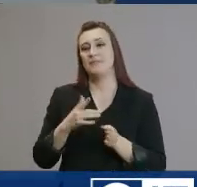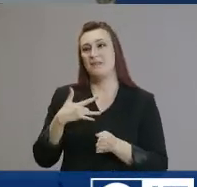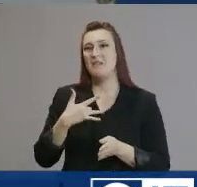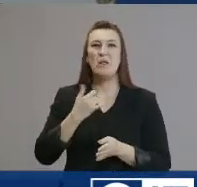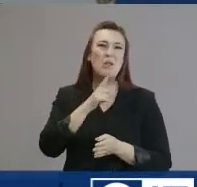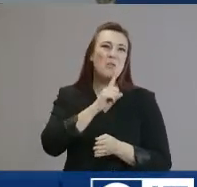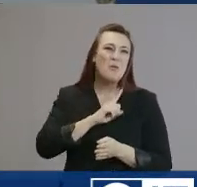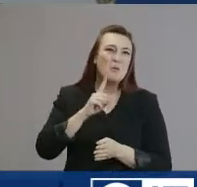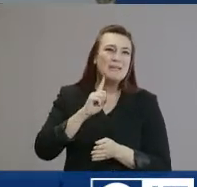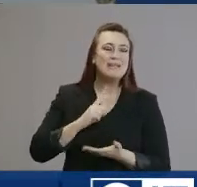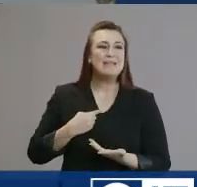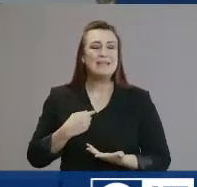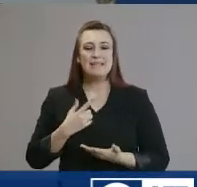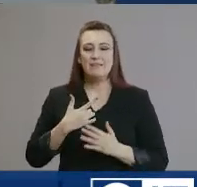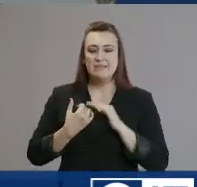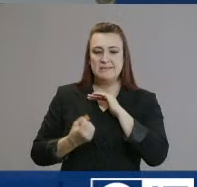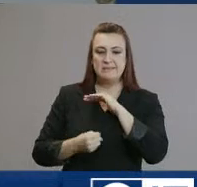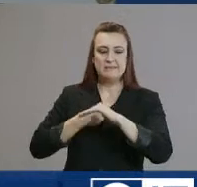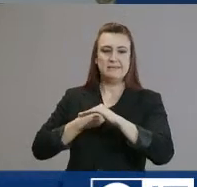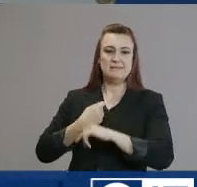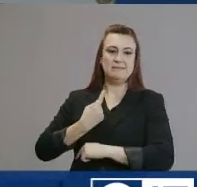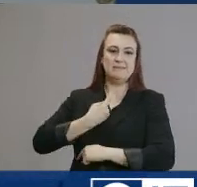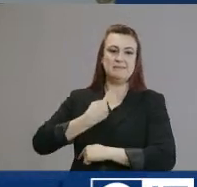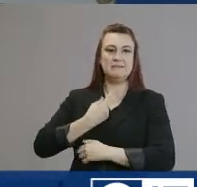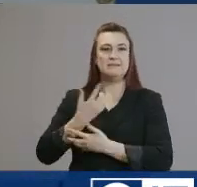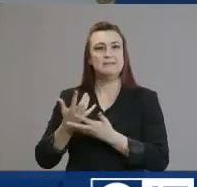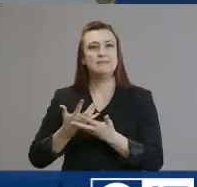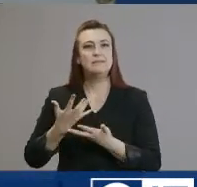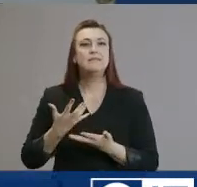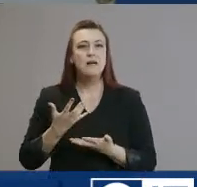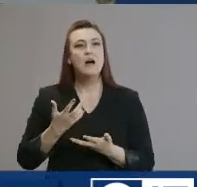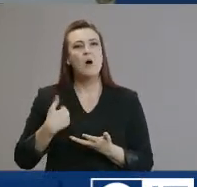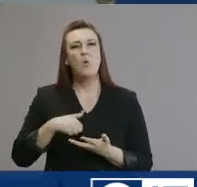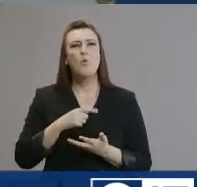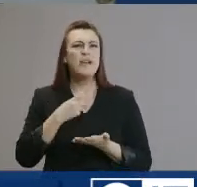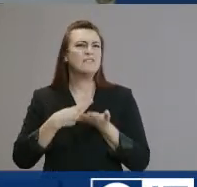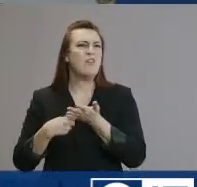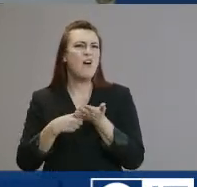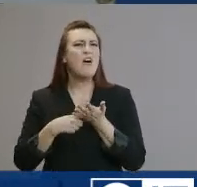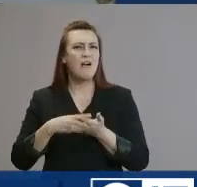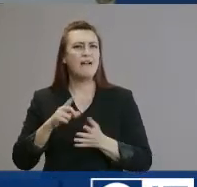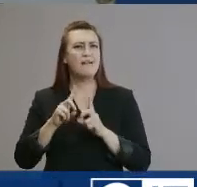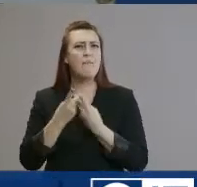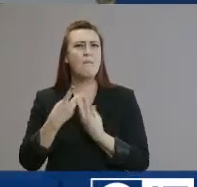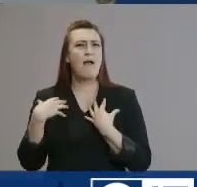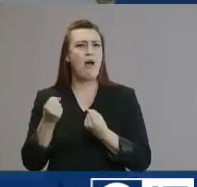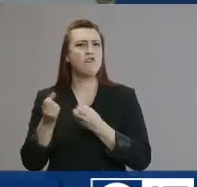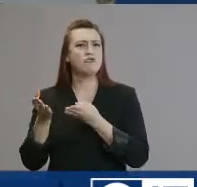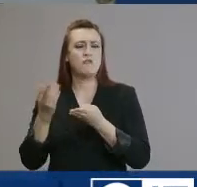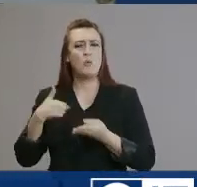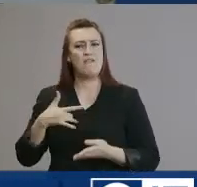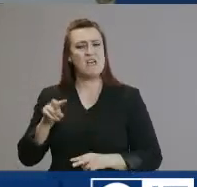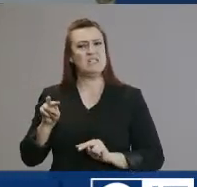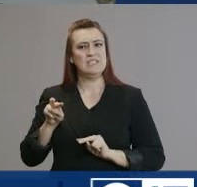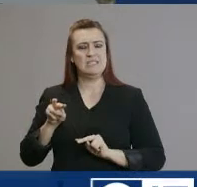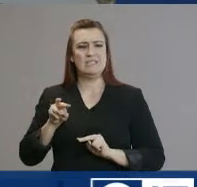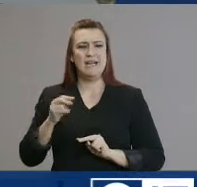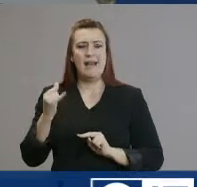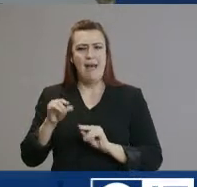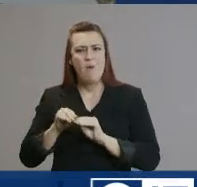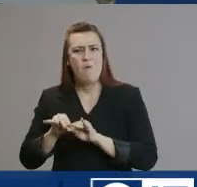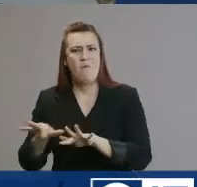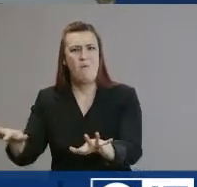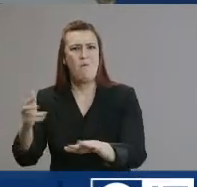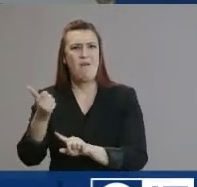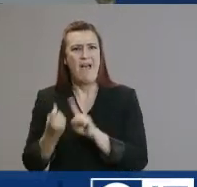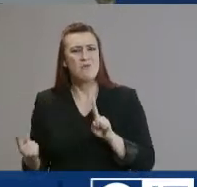about that at the Department of Health Services, but we feel that there is a loneliness epidemic, and so this has contributed to that as